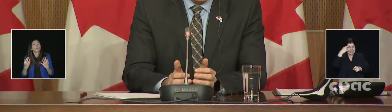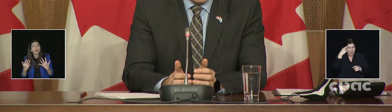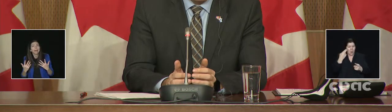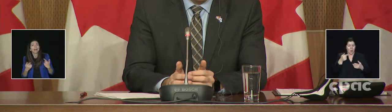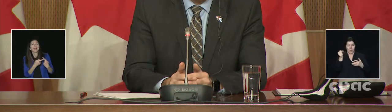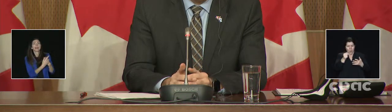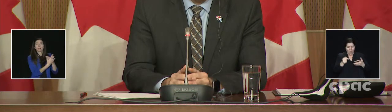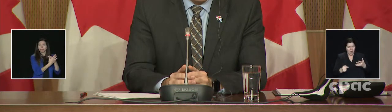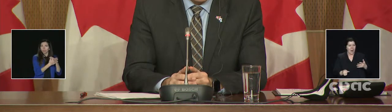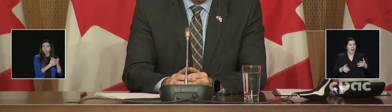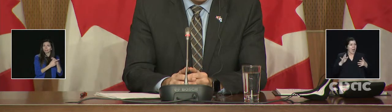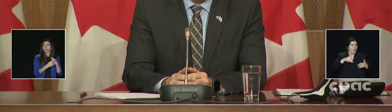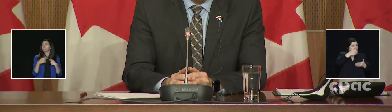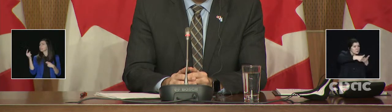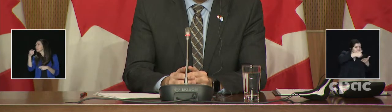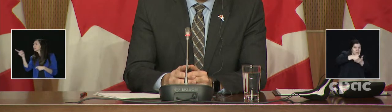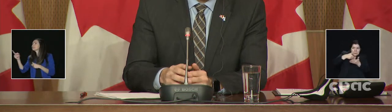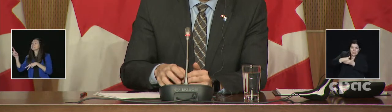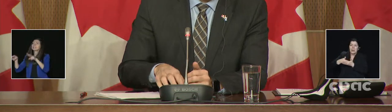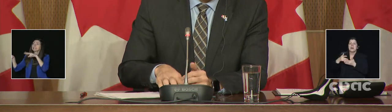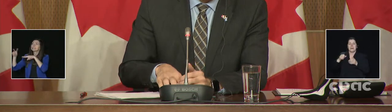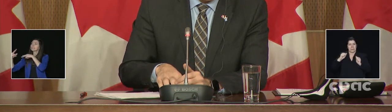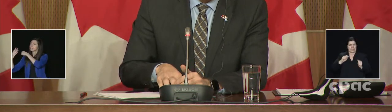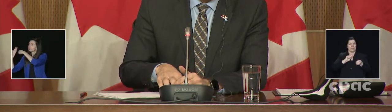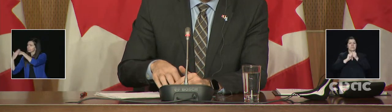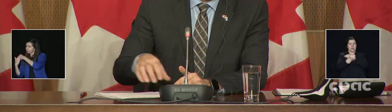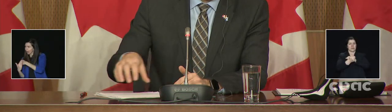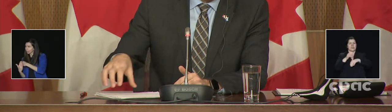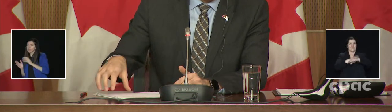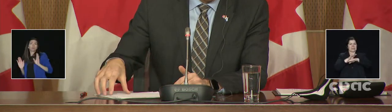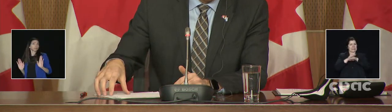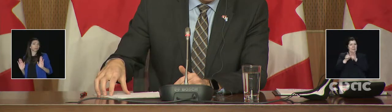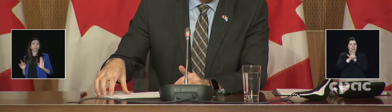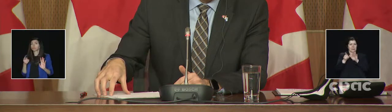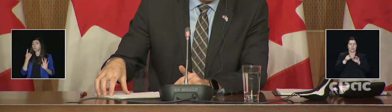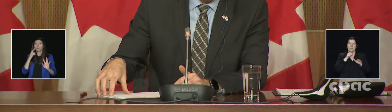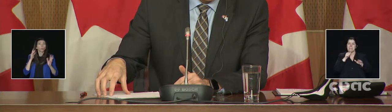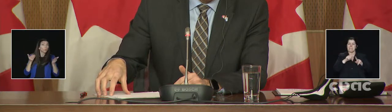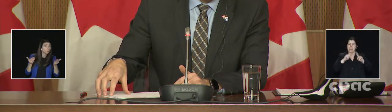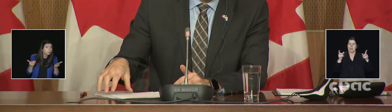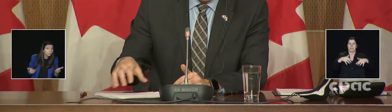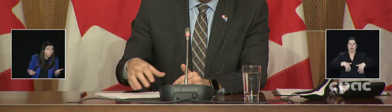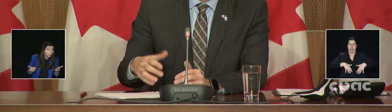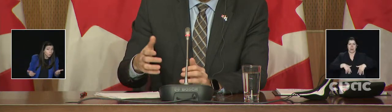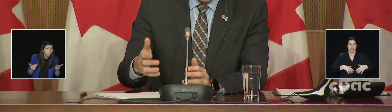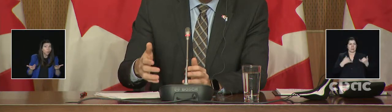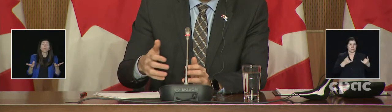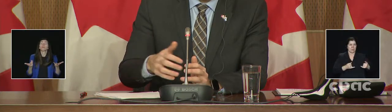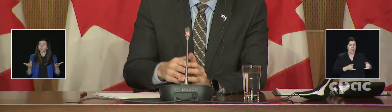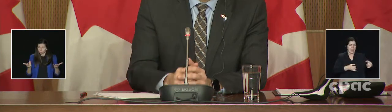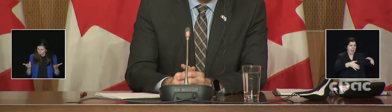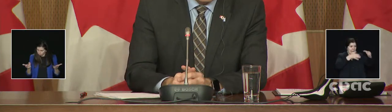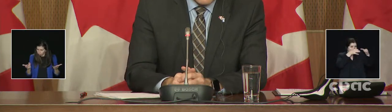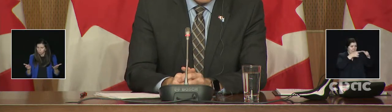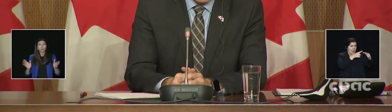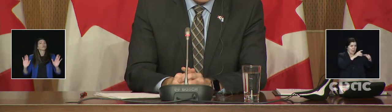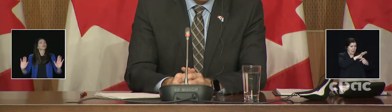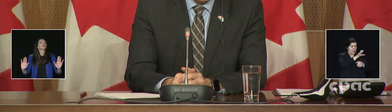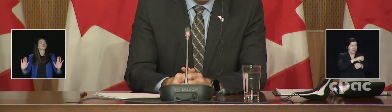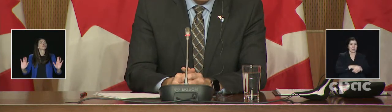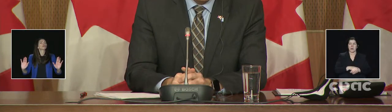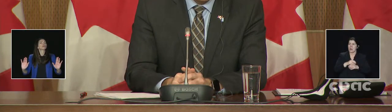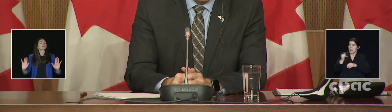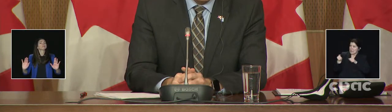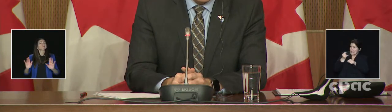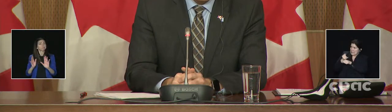we see now, what we hear now from public health officials in Canada and from the international context, is that people need to be very aware